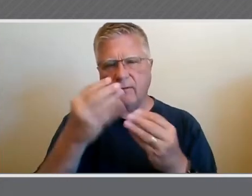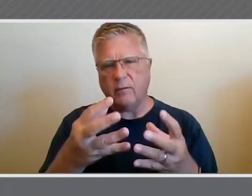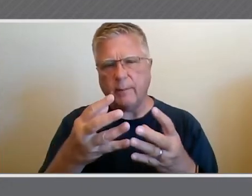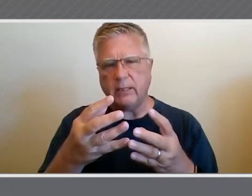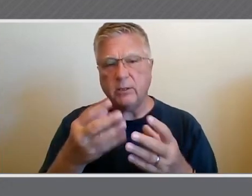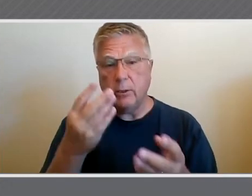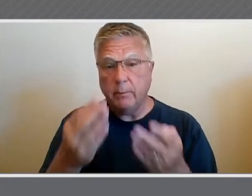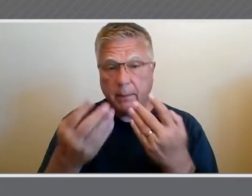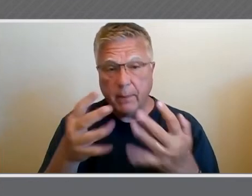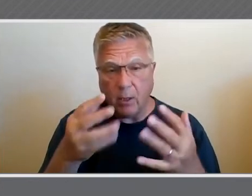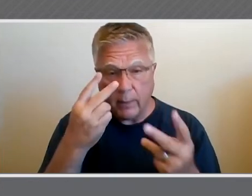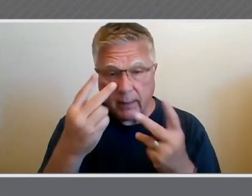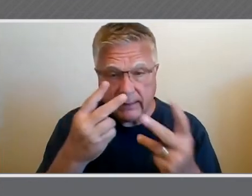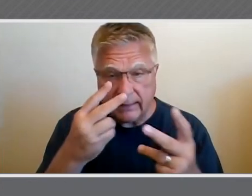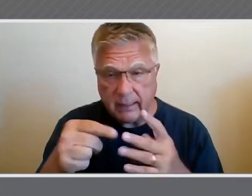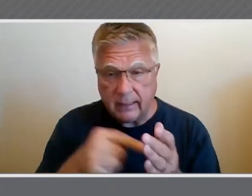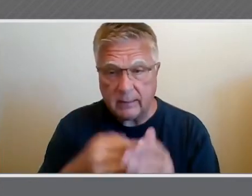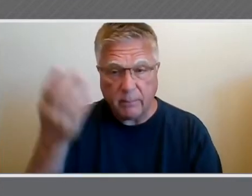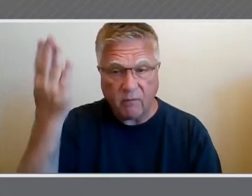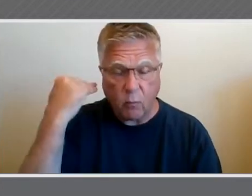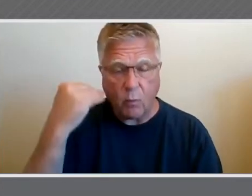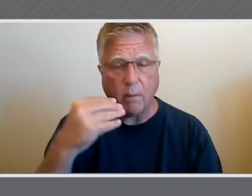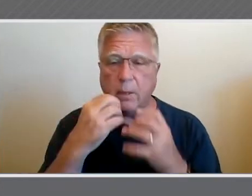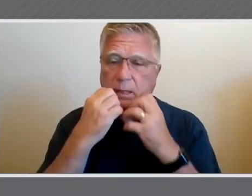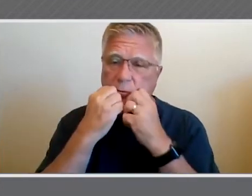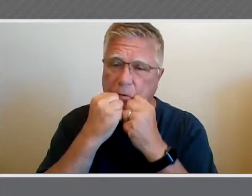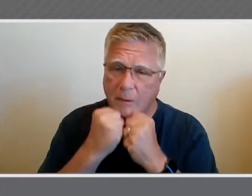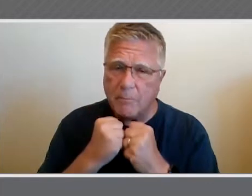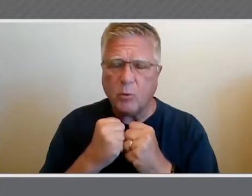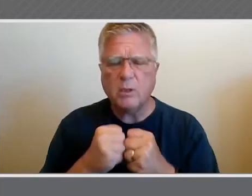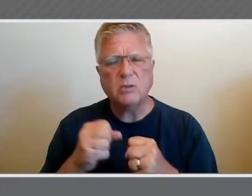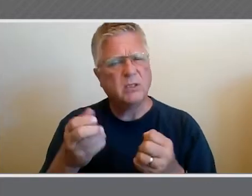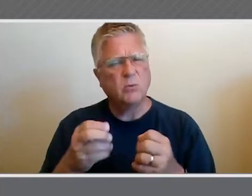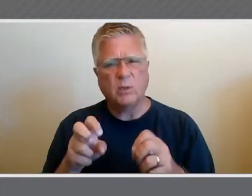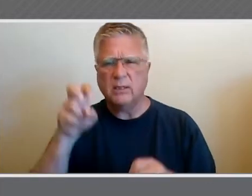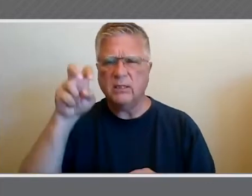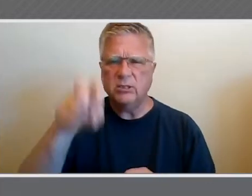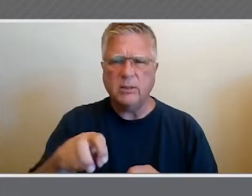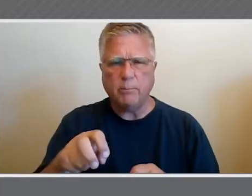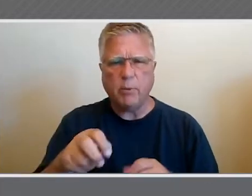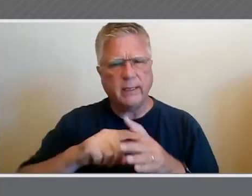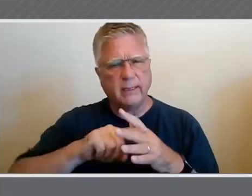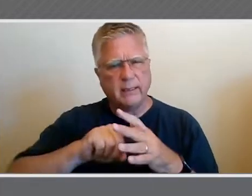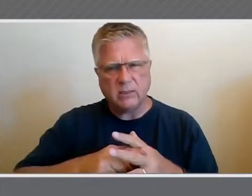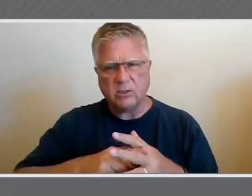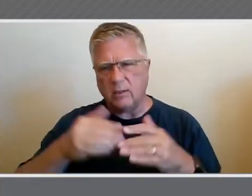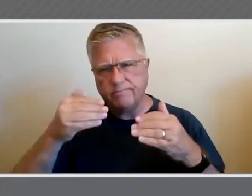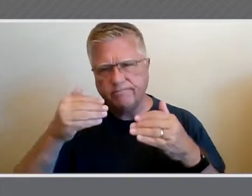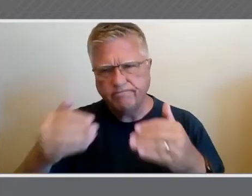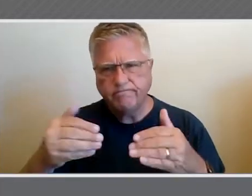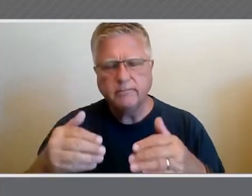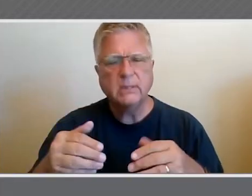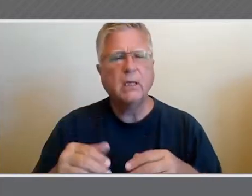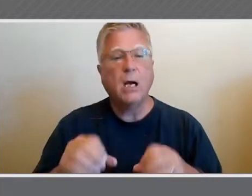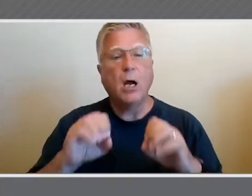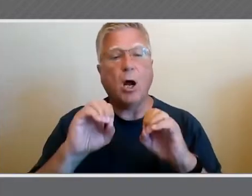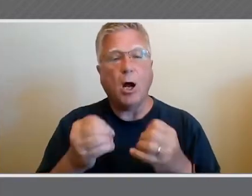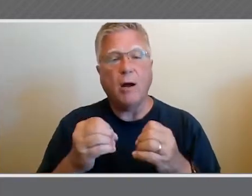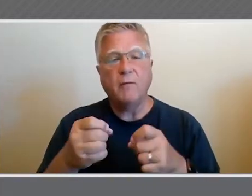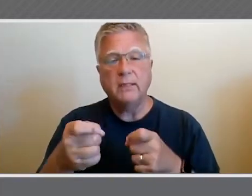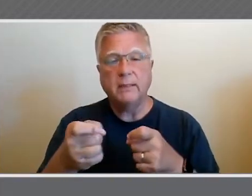previously shared, but it's important, so I wanted to jump right back into it. The Office of Management and Budget is part of the